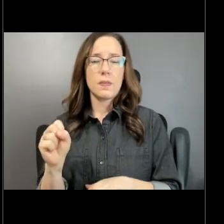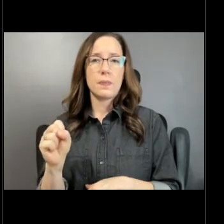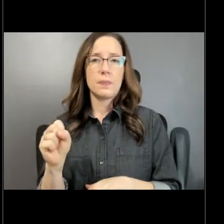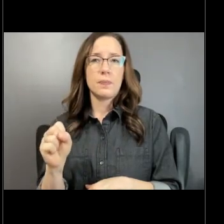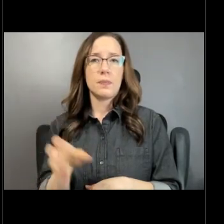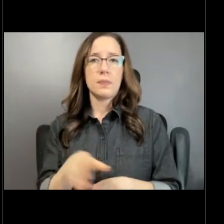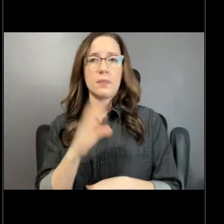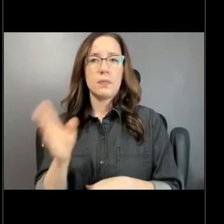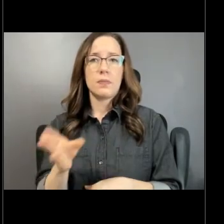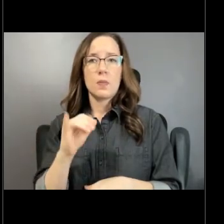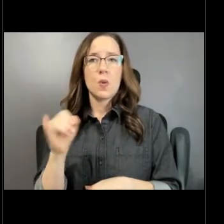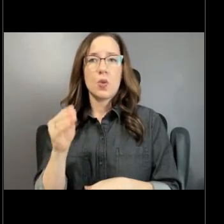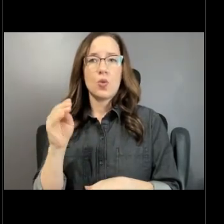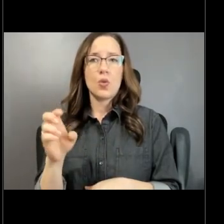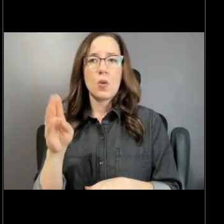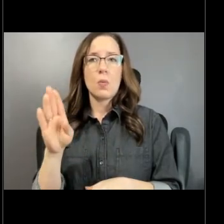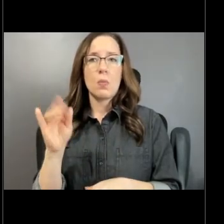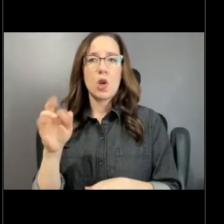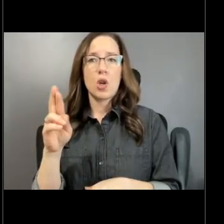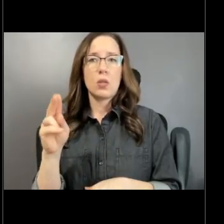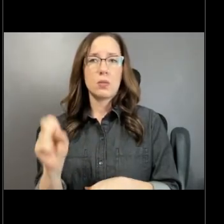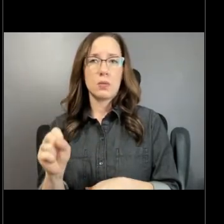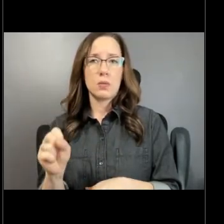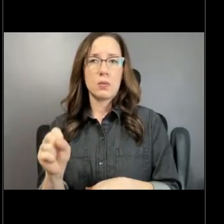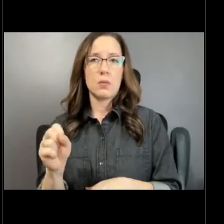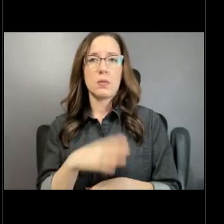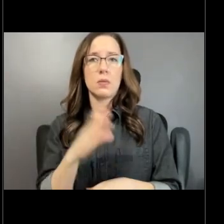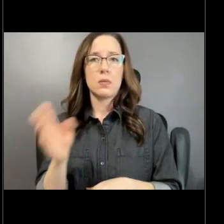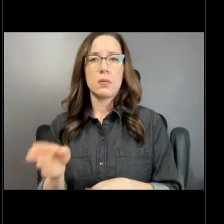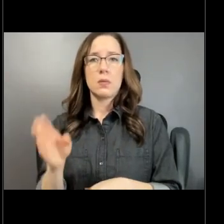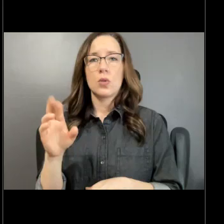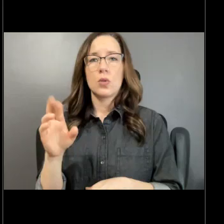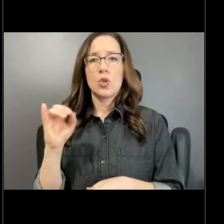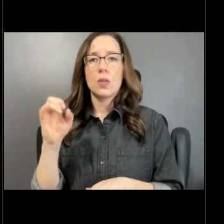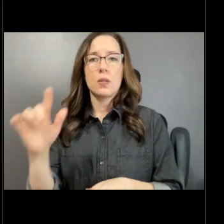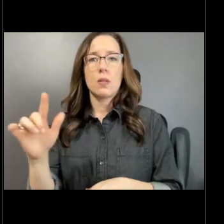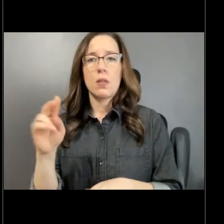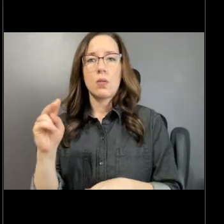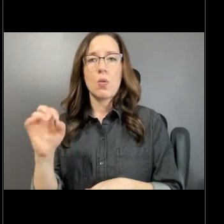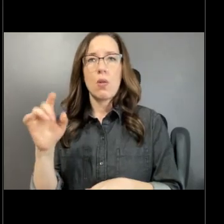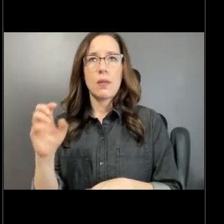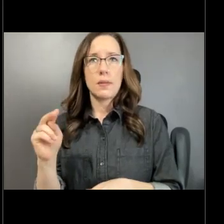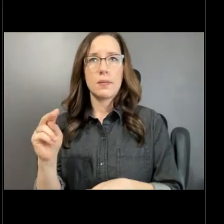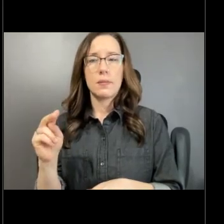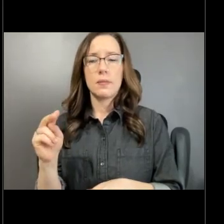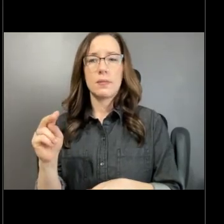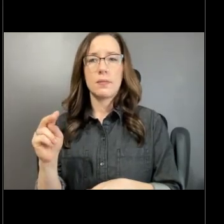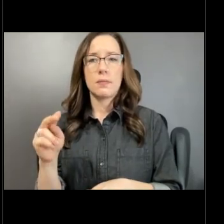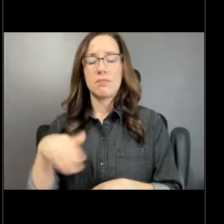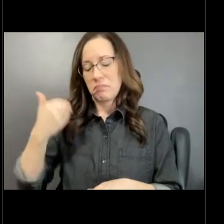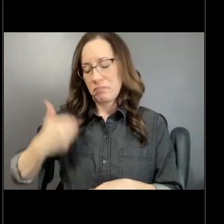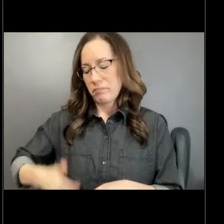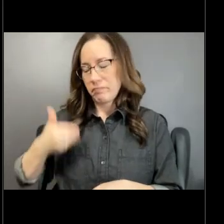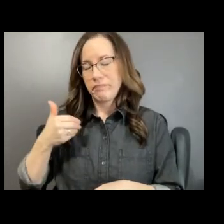Mr. Joe Burns, and Miss Crystal Nolan. I'm Miss Crystal